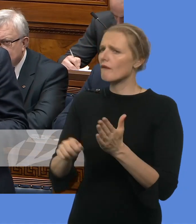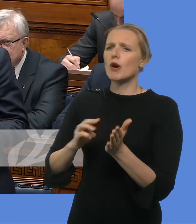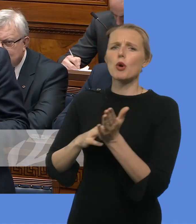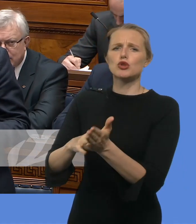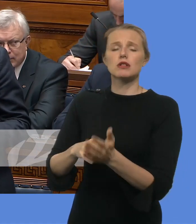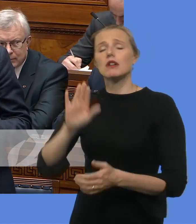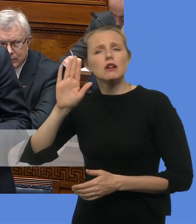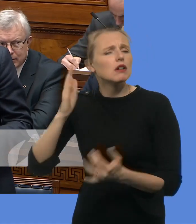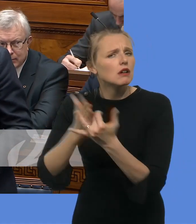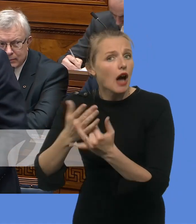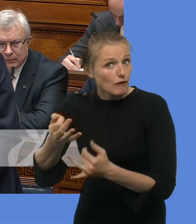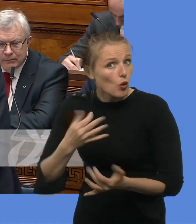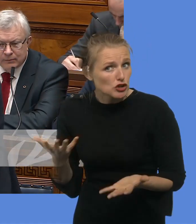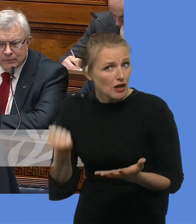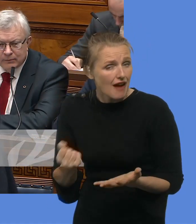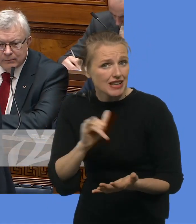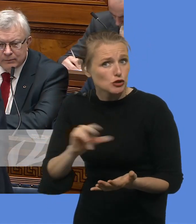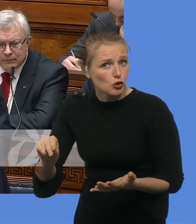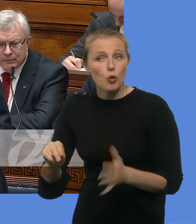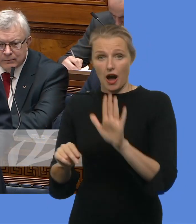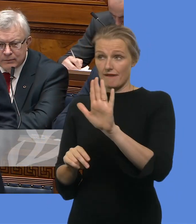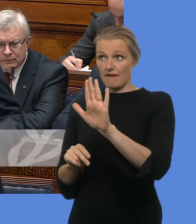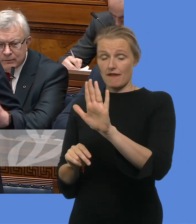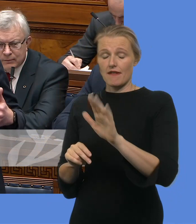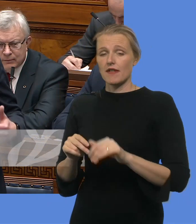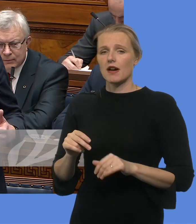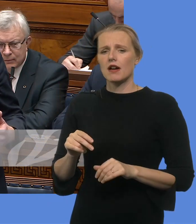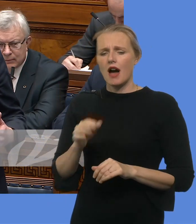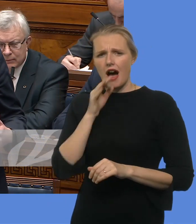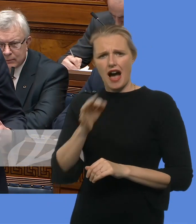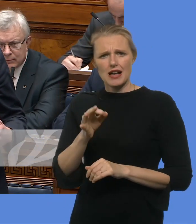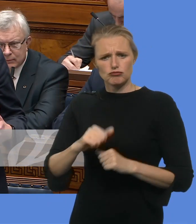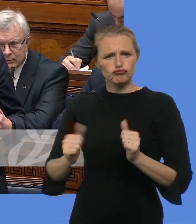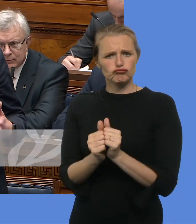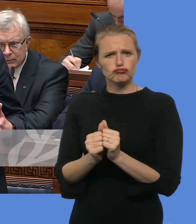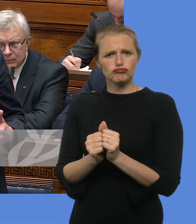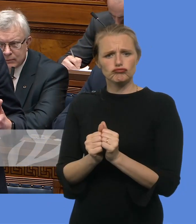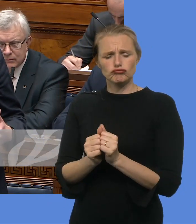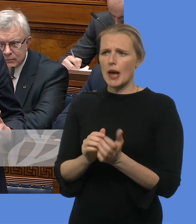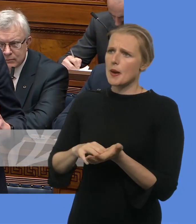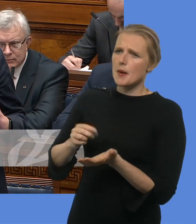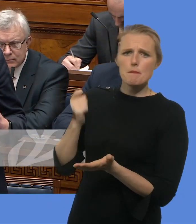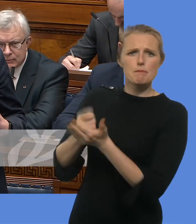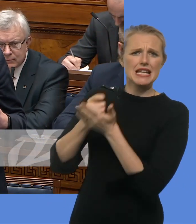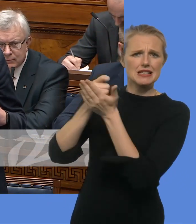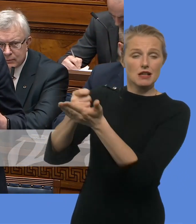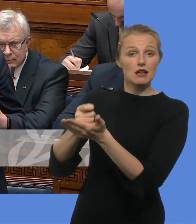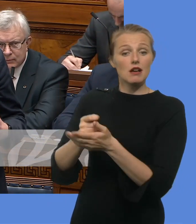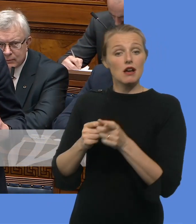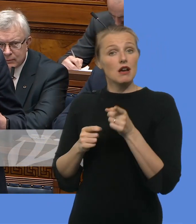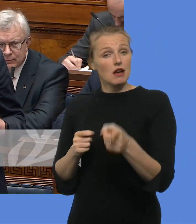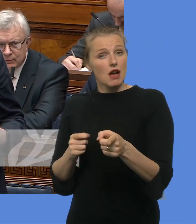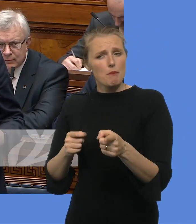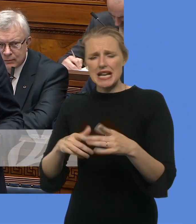a then when it question comes there, to actually Matthew? aligning, yes, there is. When it comes to actually, did the Infrastructure Minister make any bid to you for investment in